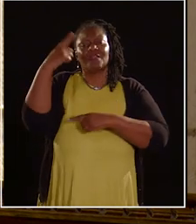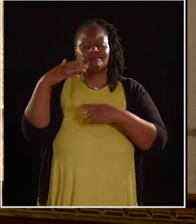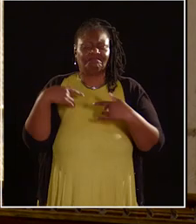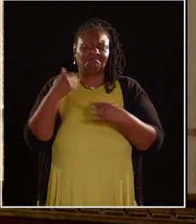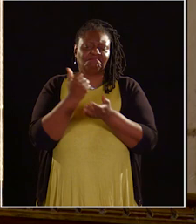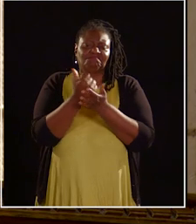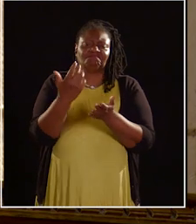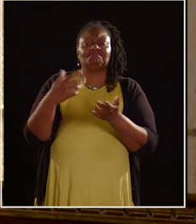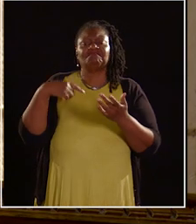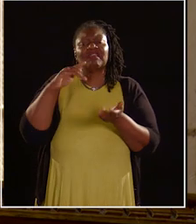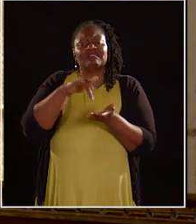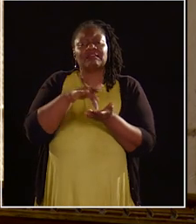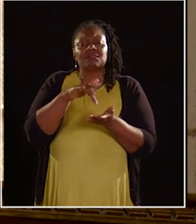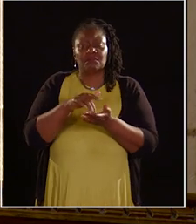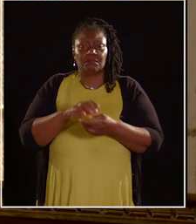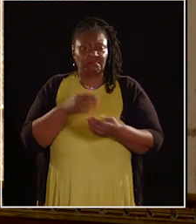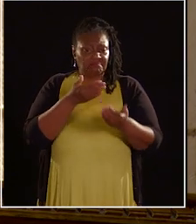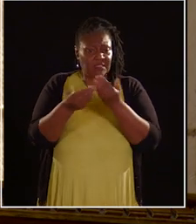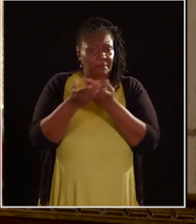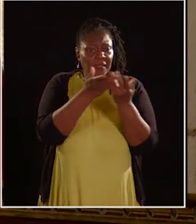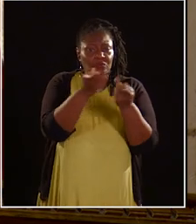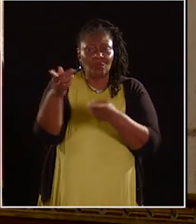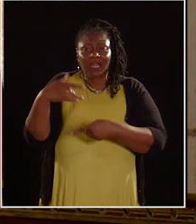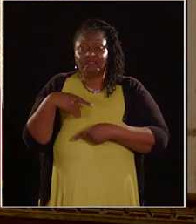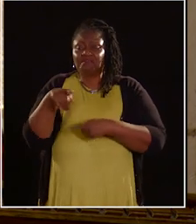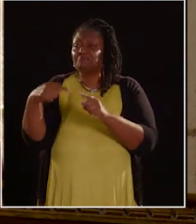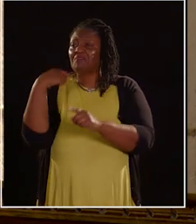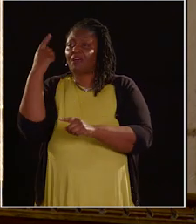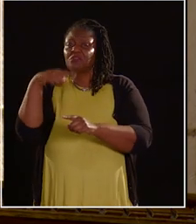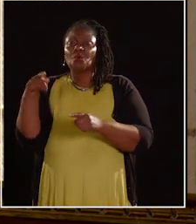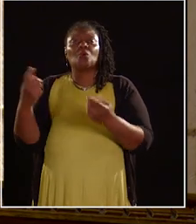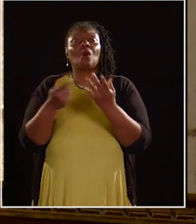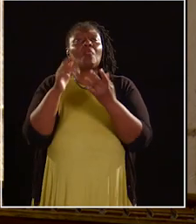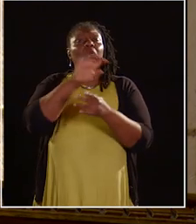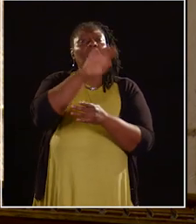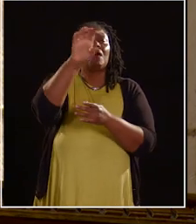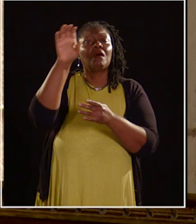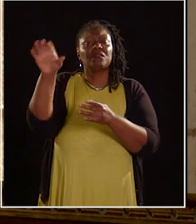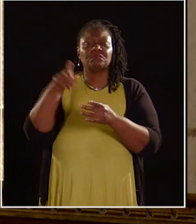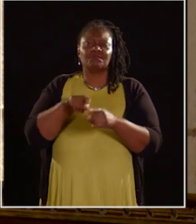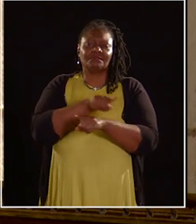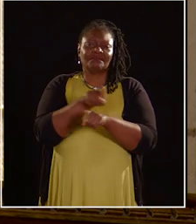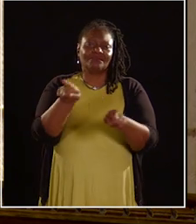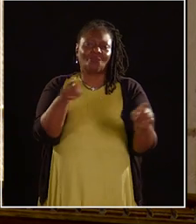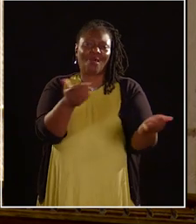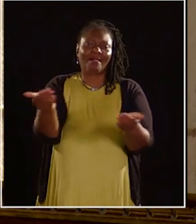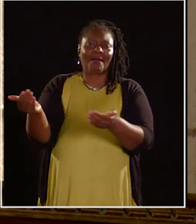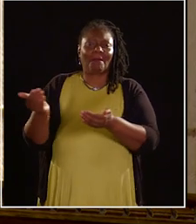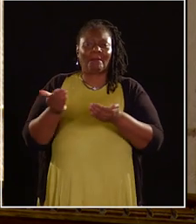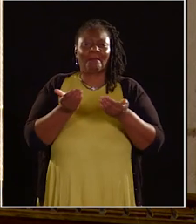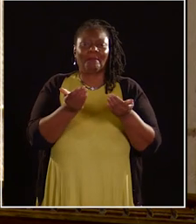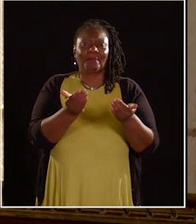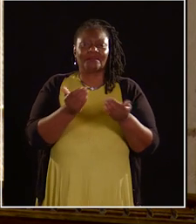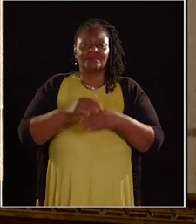our great city. Wherever you are, in London or beyond, you are very